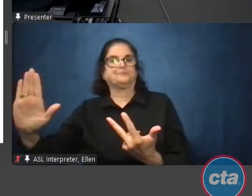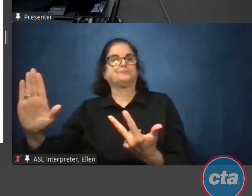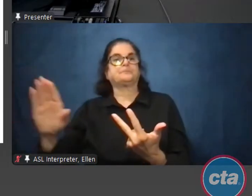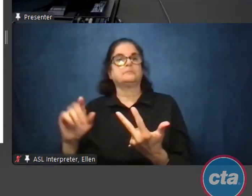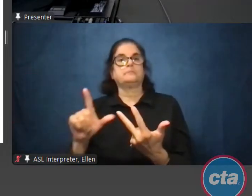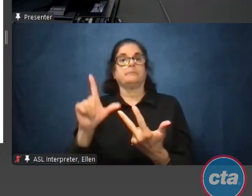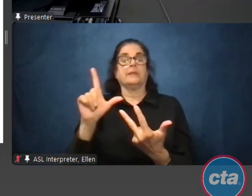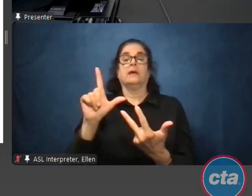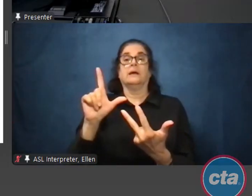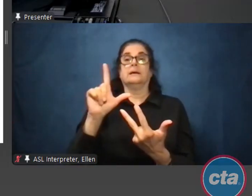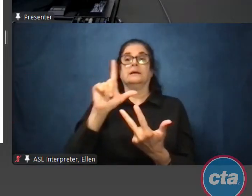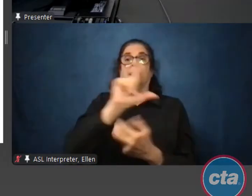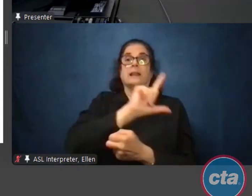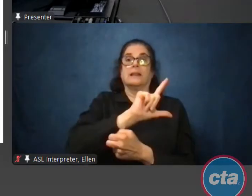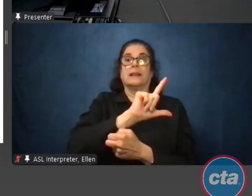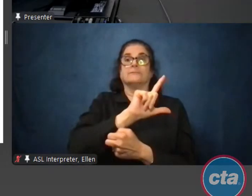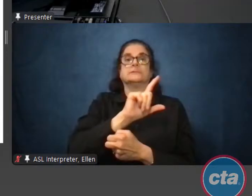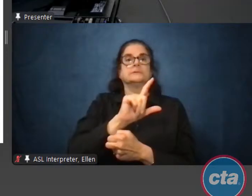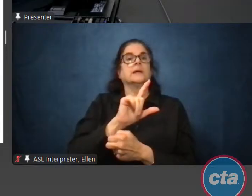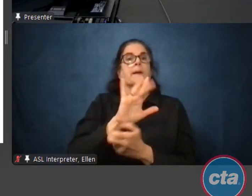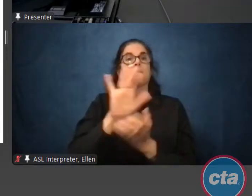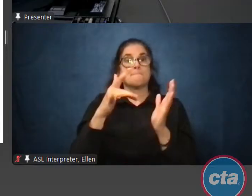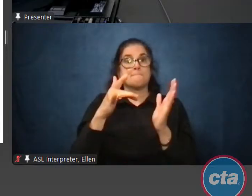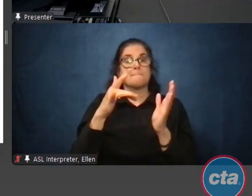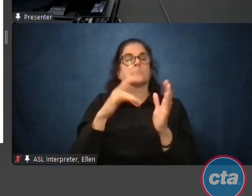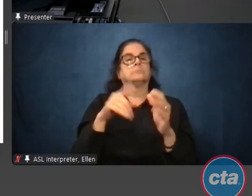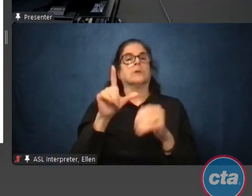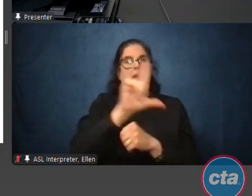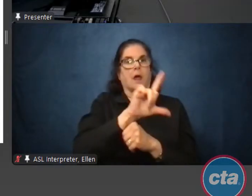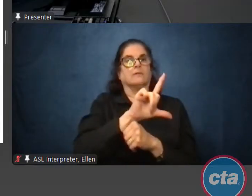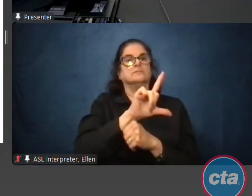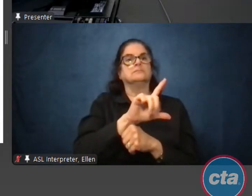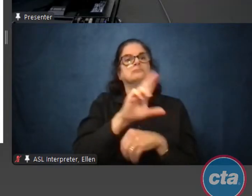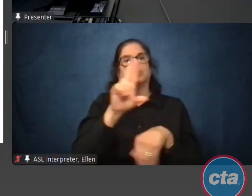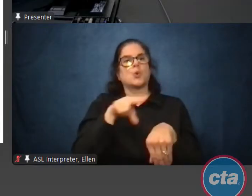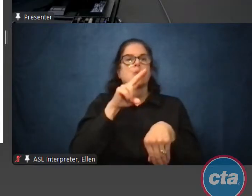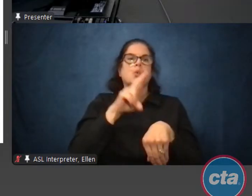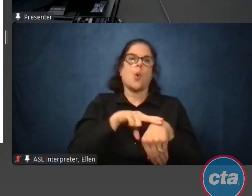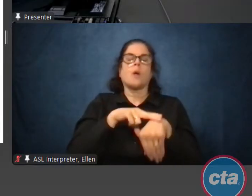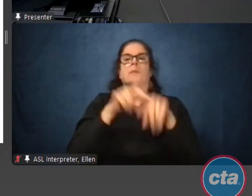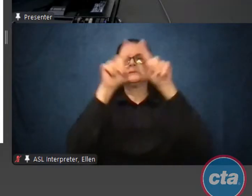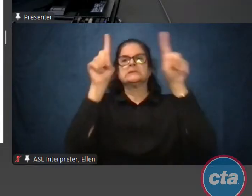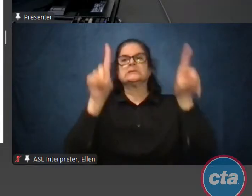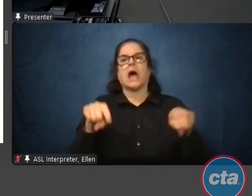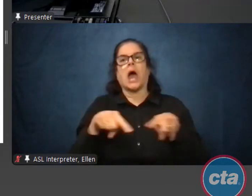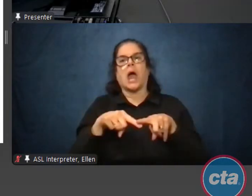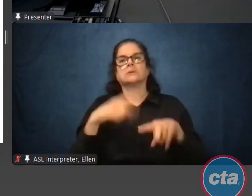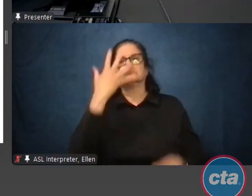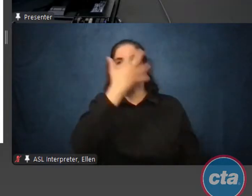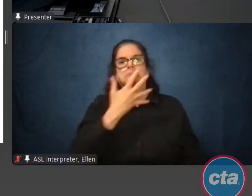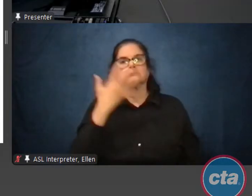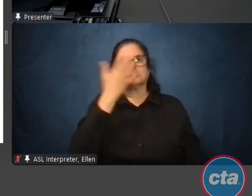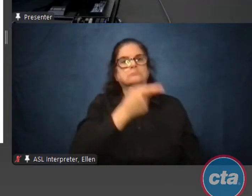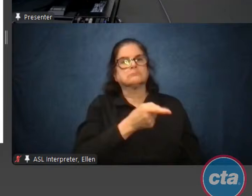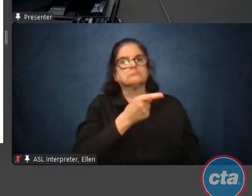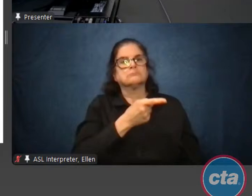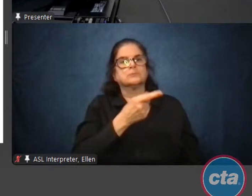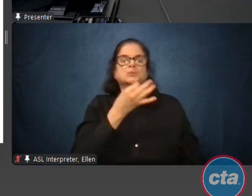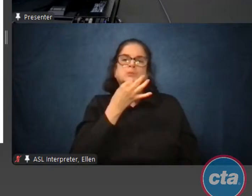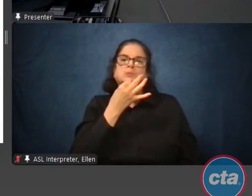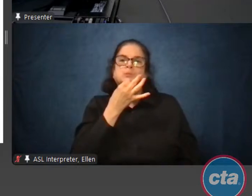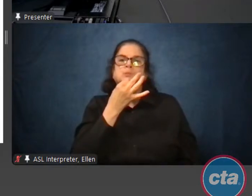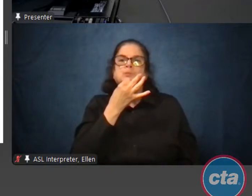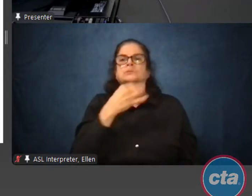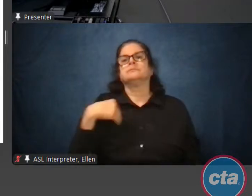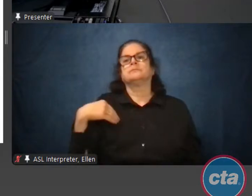left, middle, and right. On the left side, we've got what the normal sign looks like. This is showing upcoming estimated